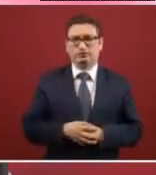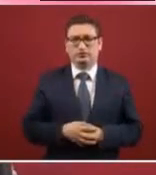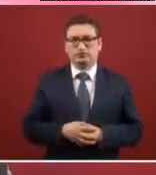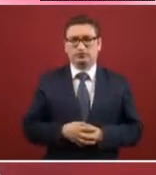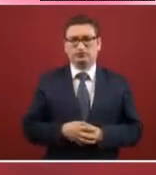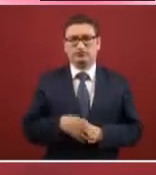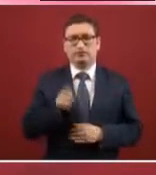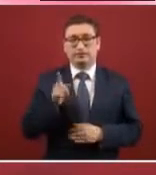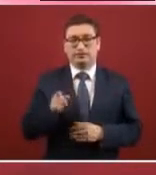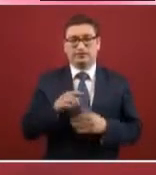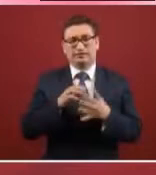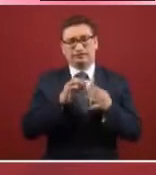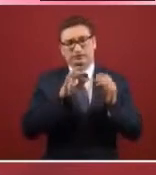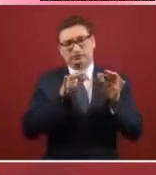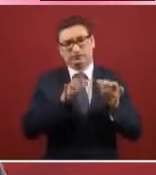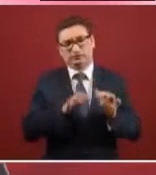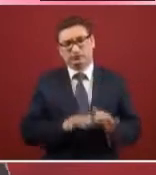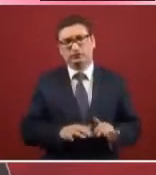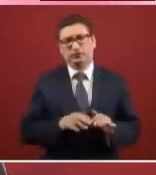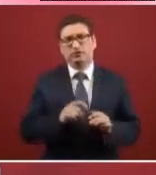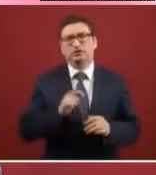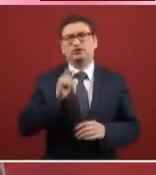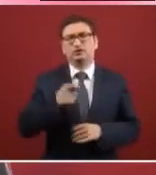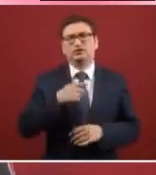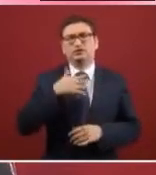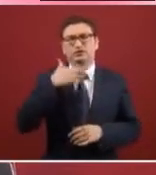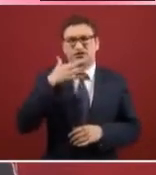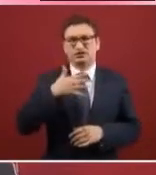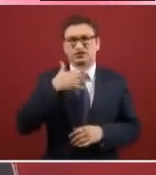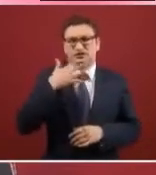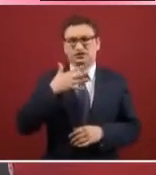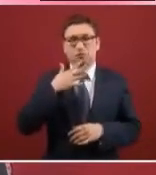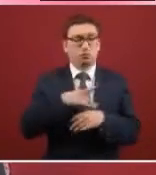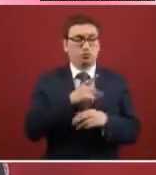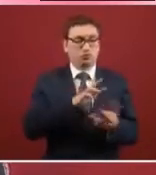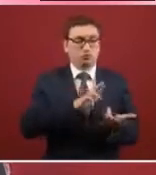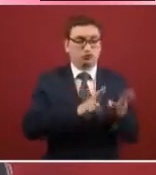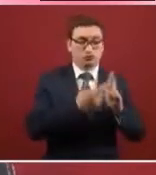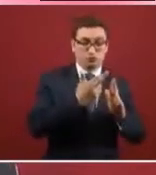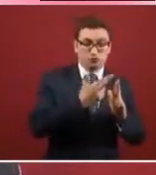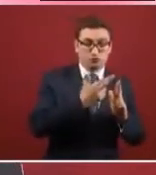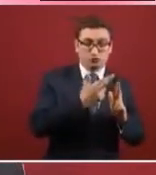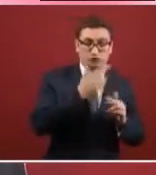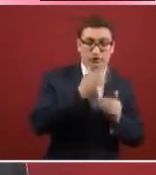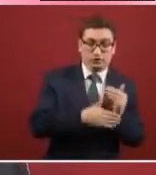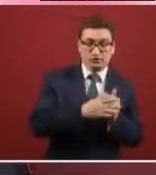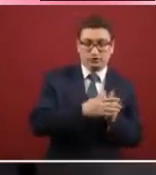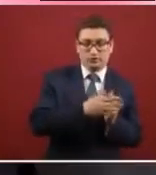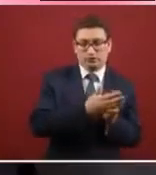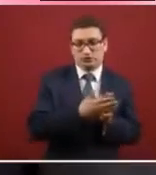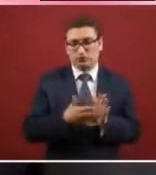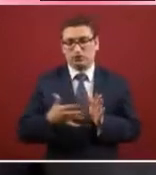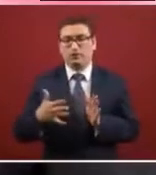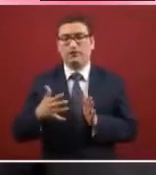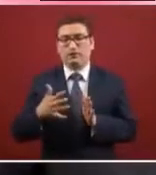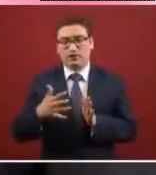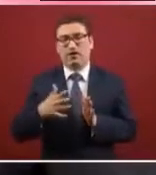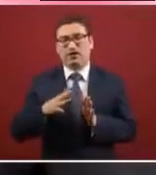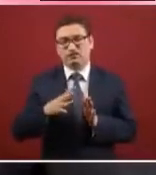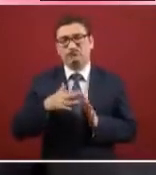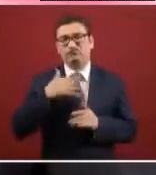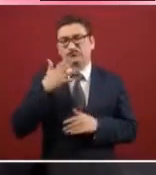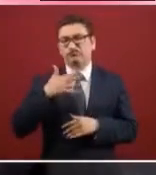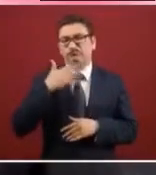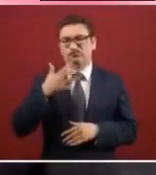una descripción de la corrupción. He did a description, a revolutionary description de cómo of how